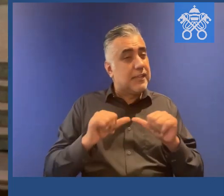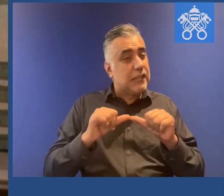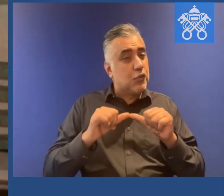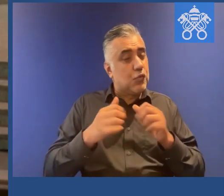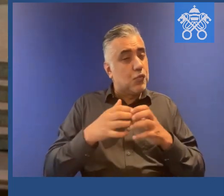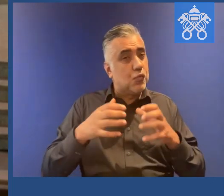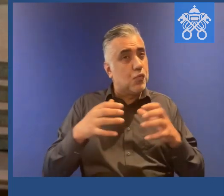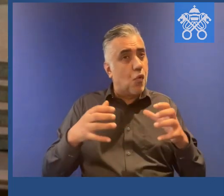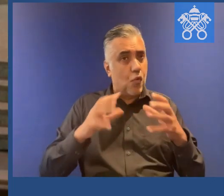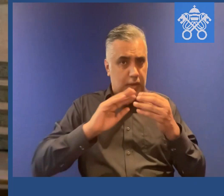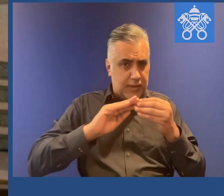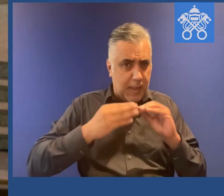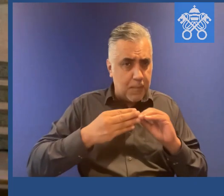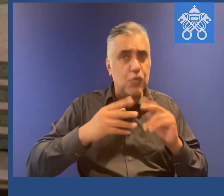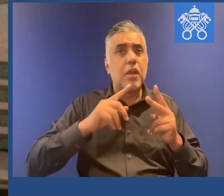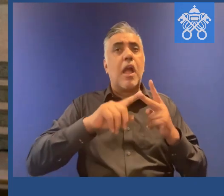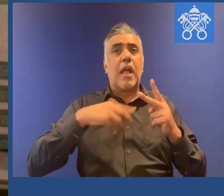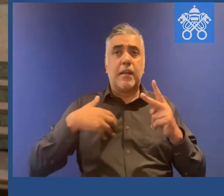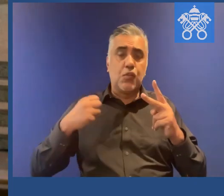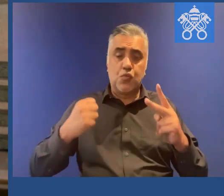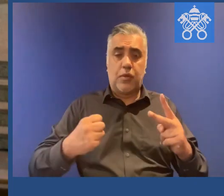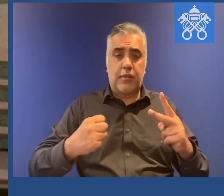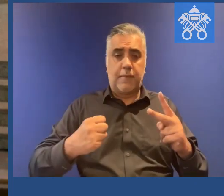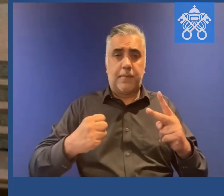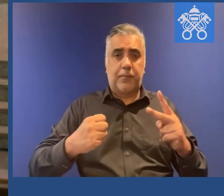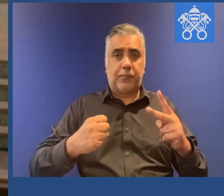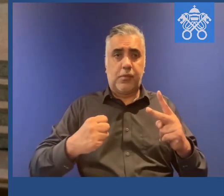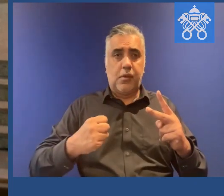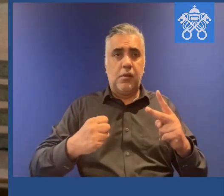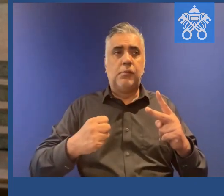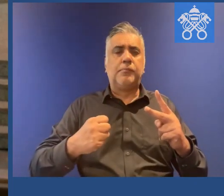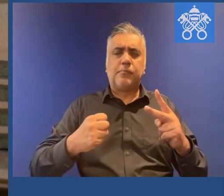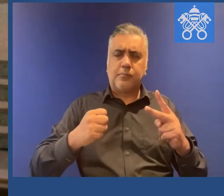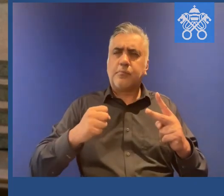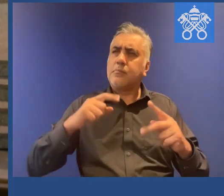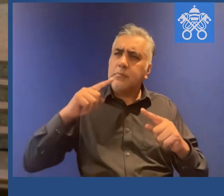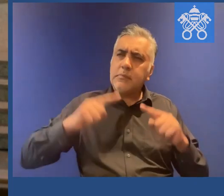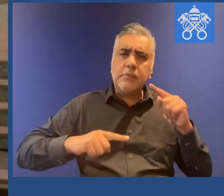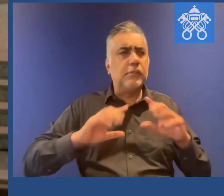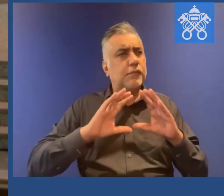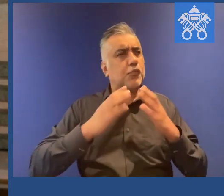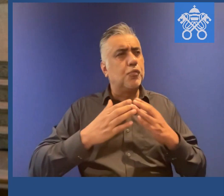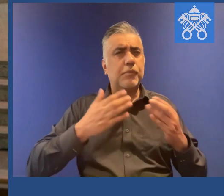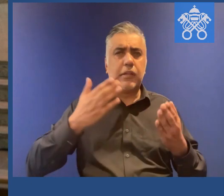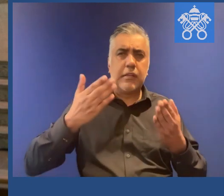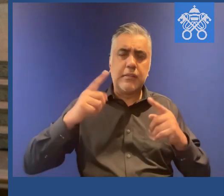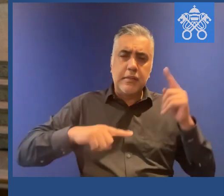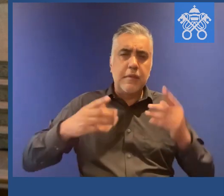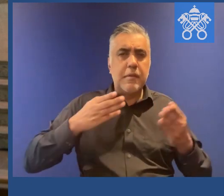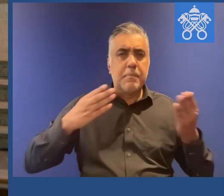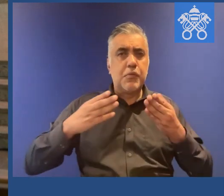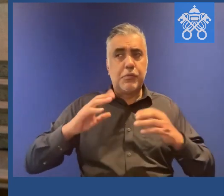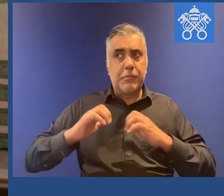grow in number and in strength, with different groups and ministries